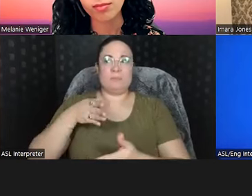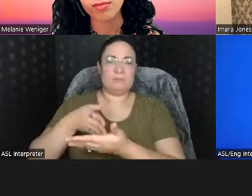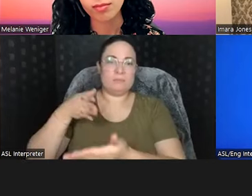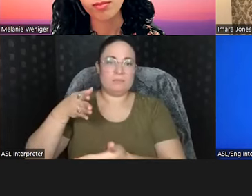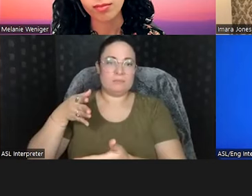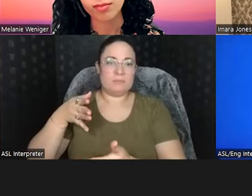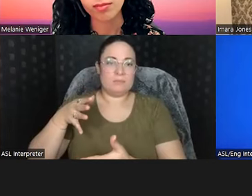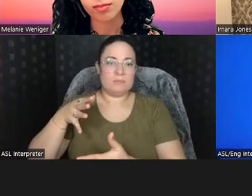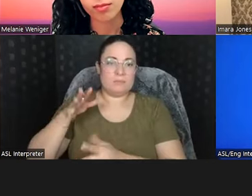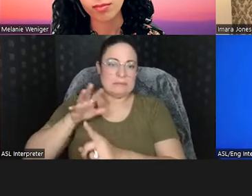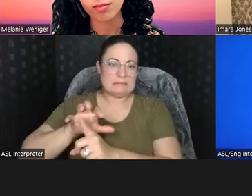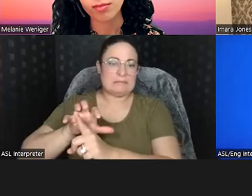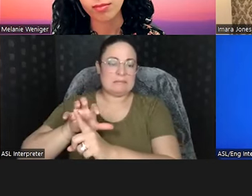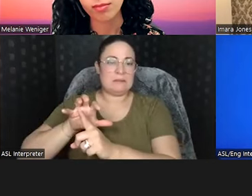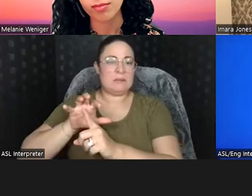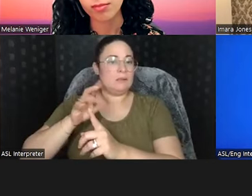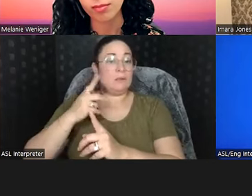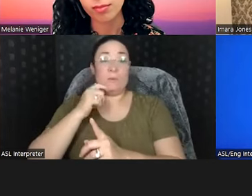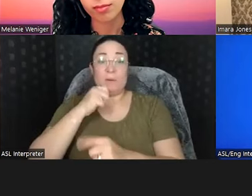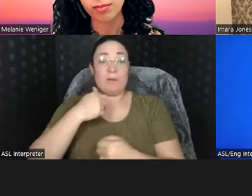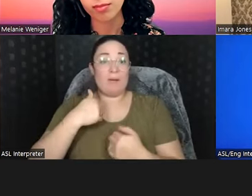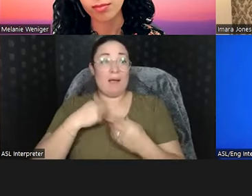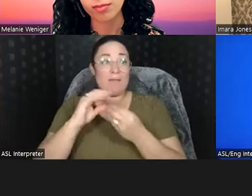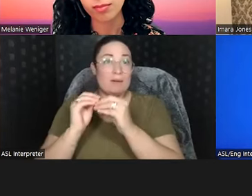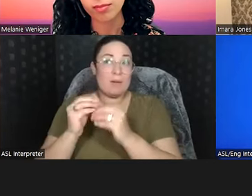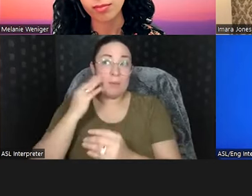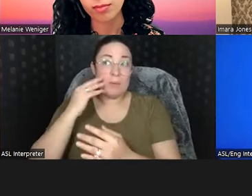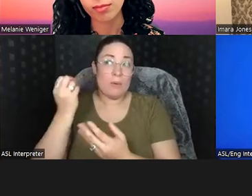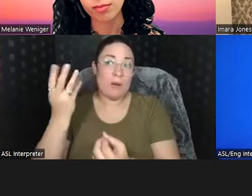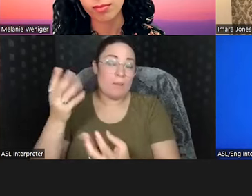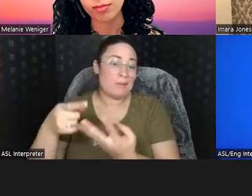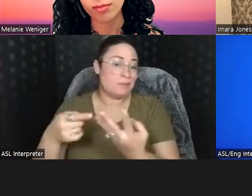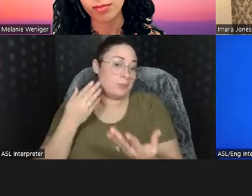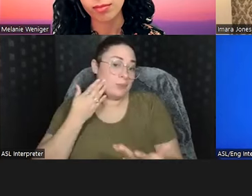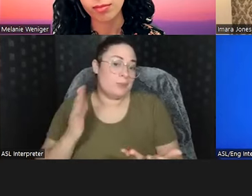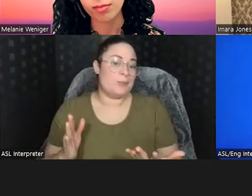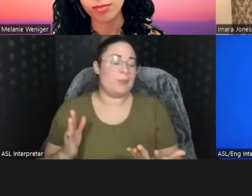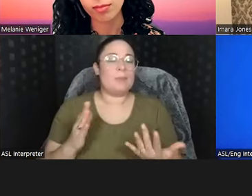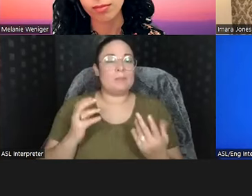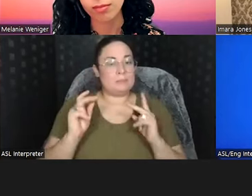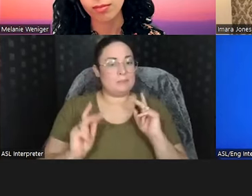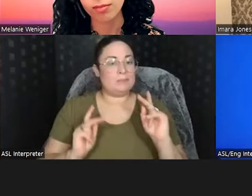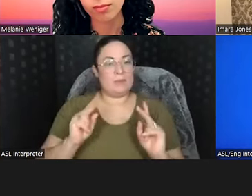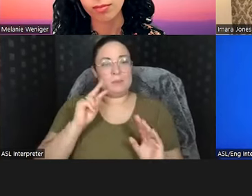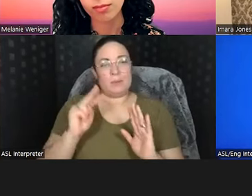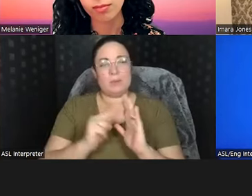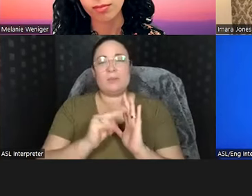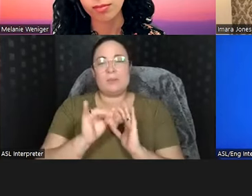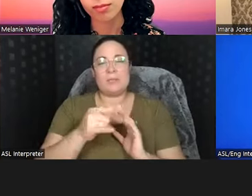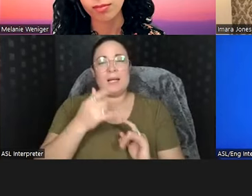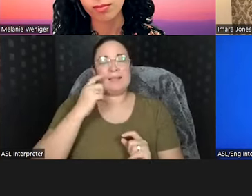But we don't have the statistics to that, and people aren't looking at that. So I think that it's those